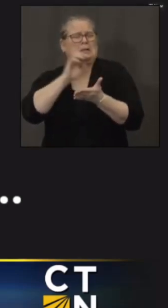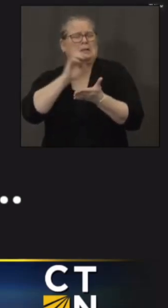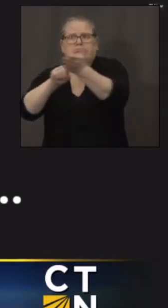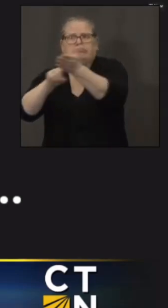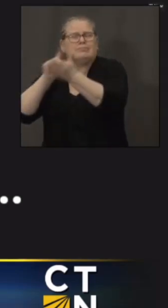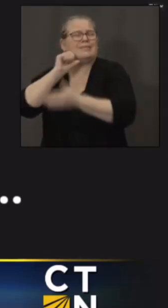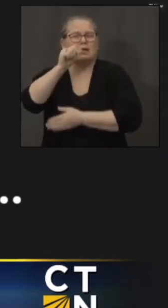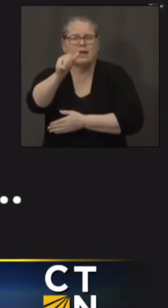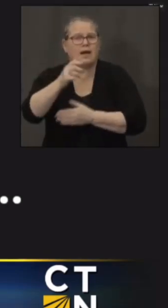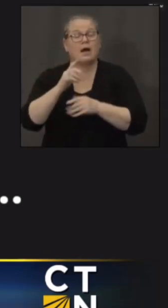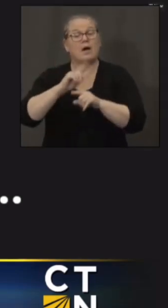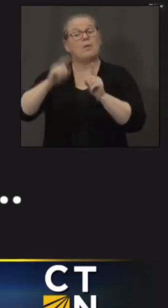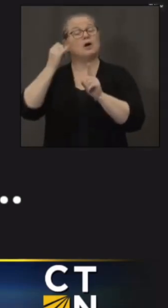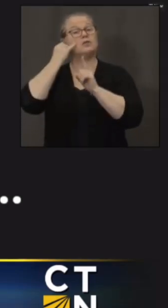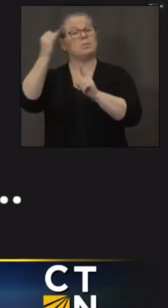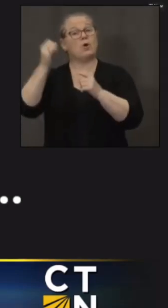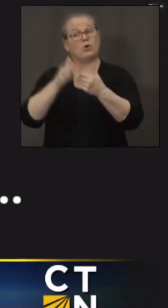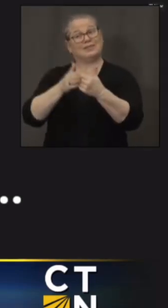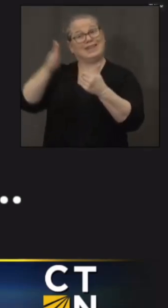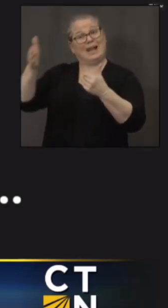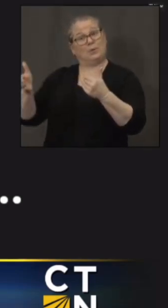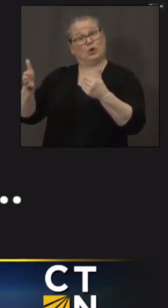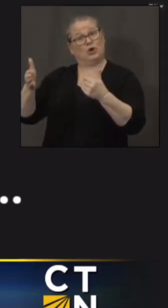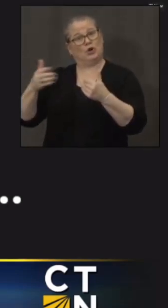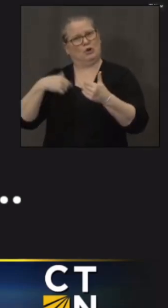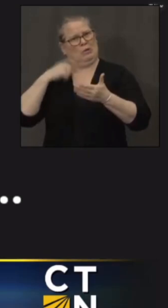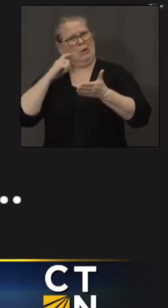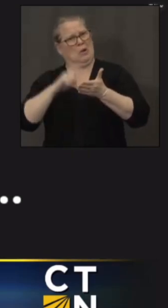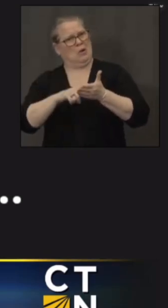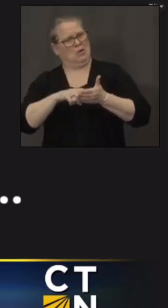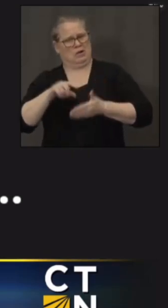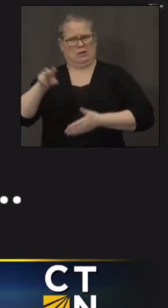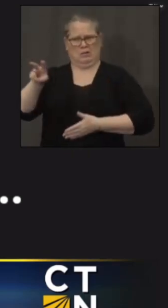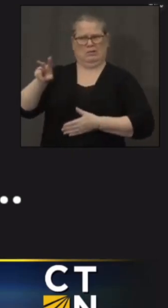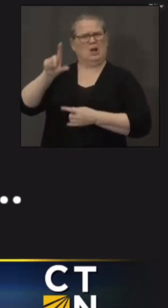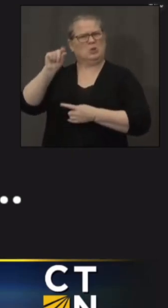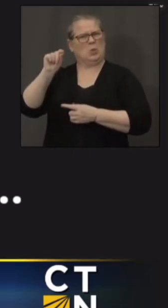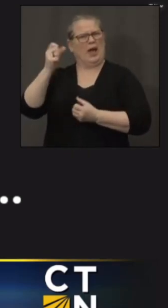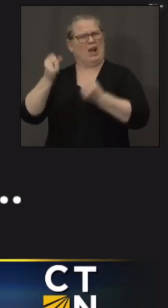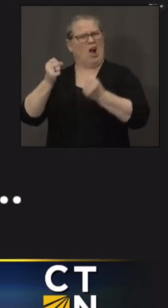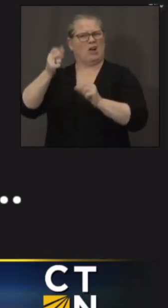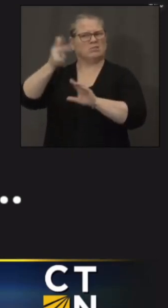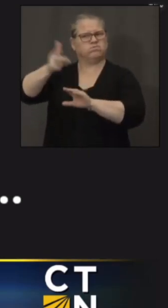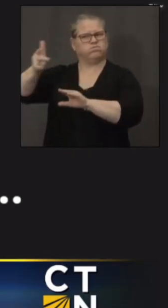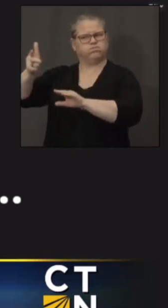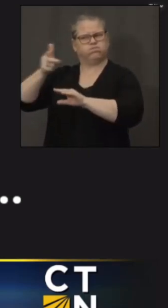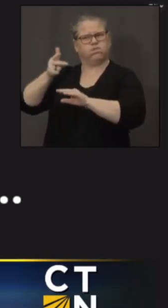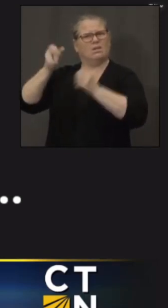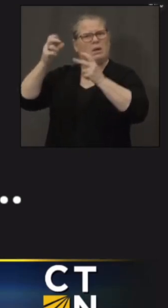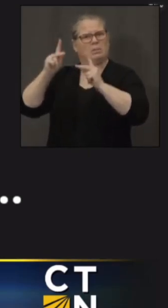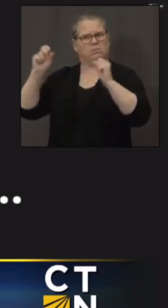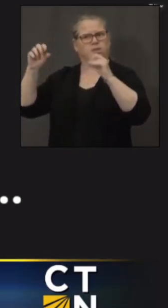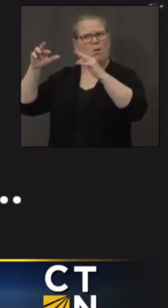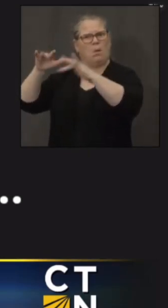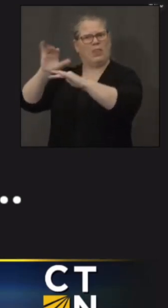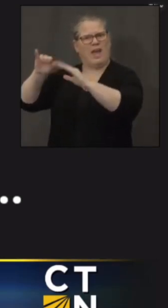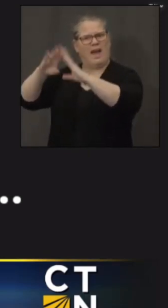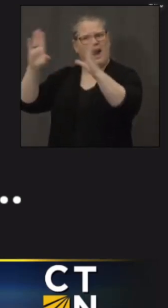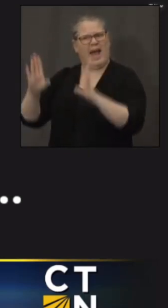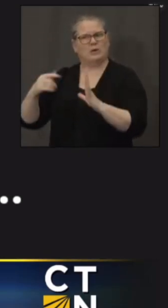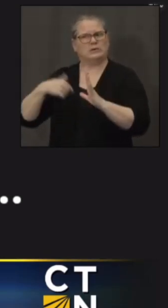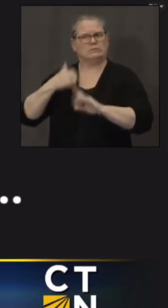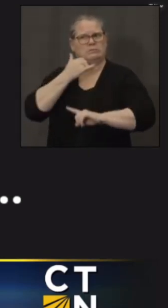that there's 20 cars parked outside of so and so's house. How should departments respond to that? Do they get a warning? Do they wait until